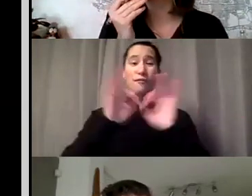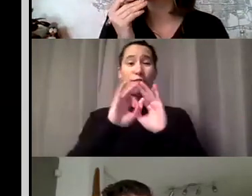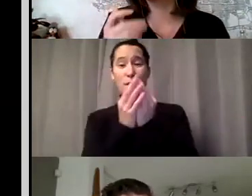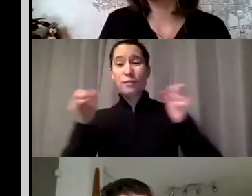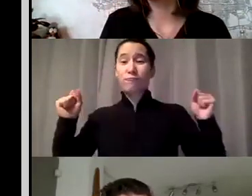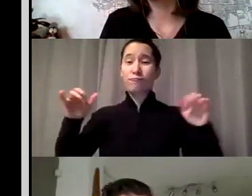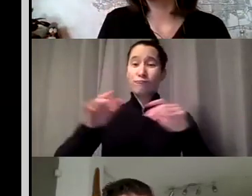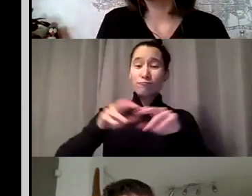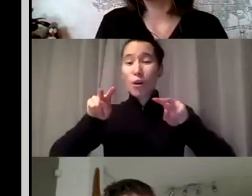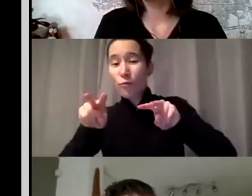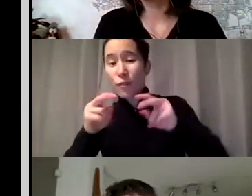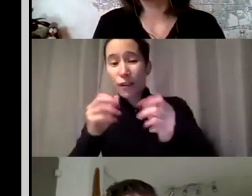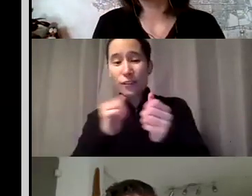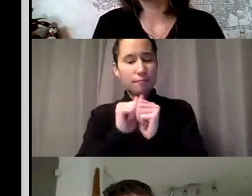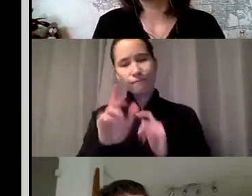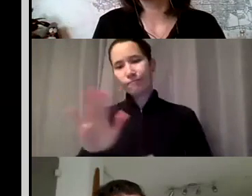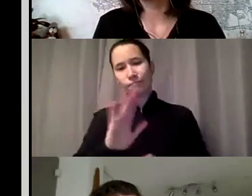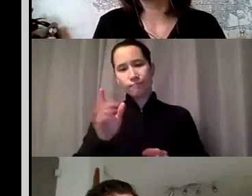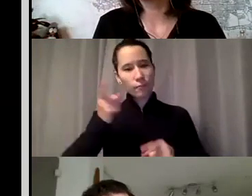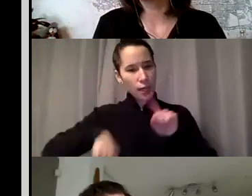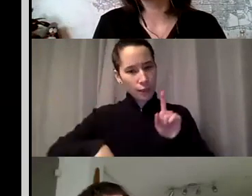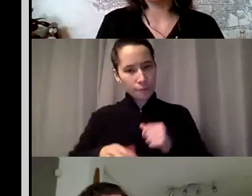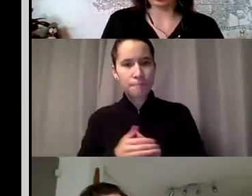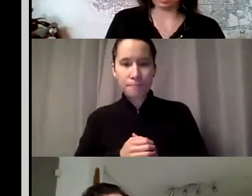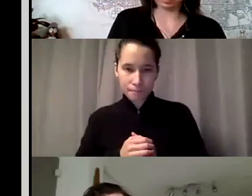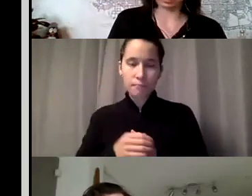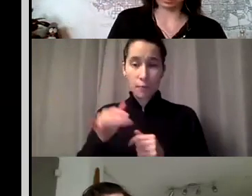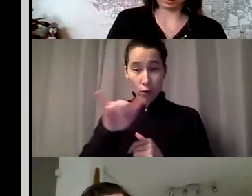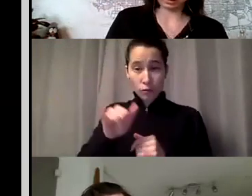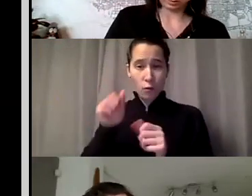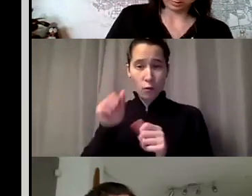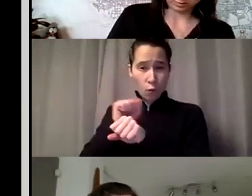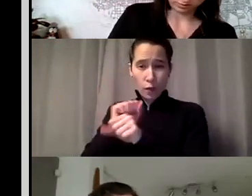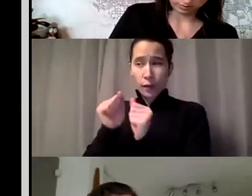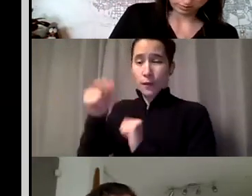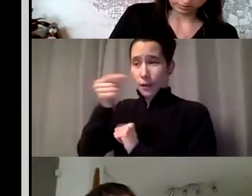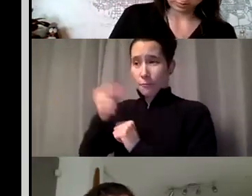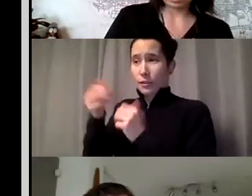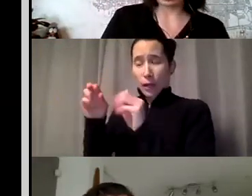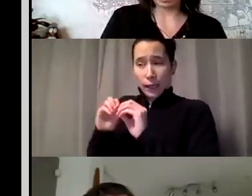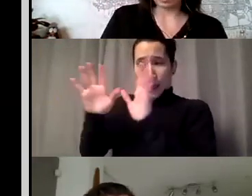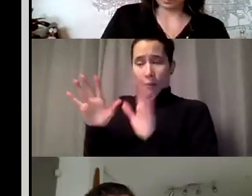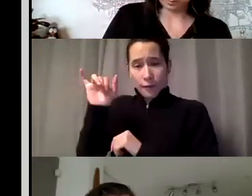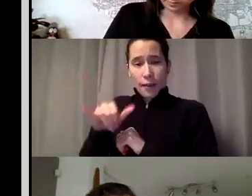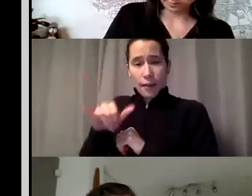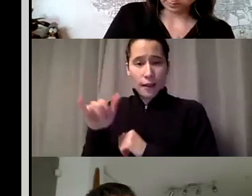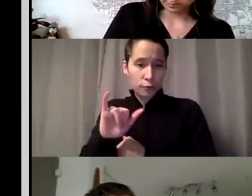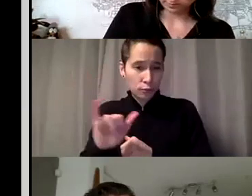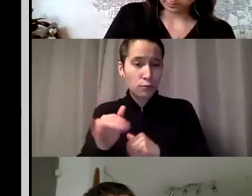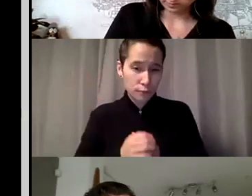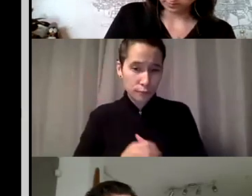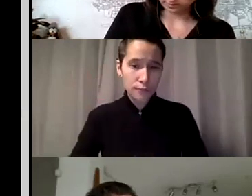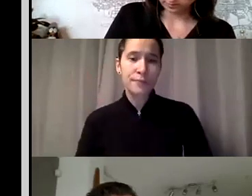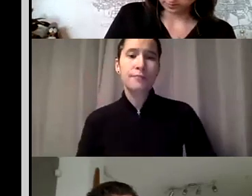at the facility to support that sport. And your child. So there still needs to be